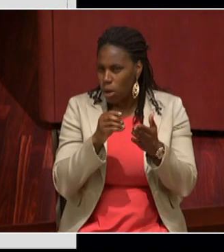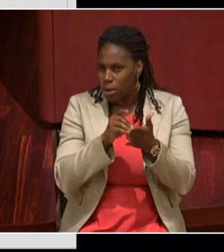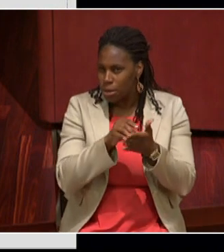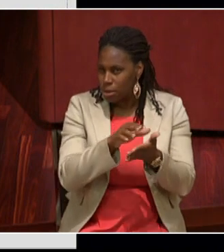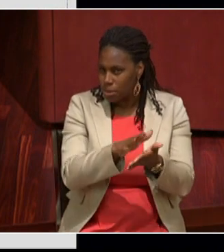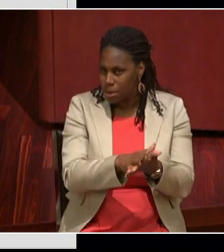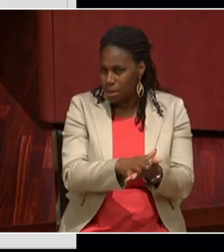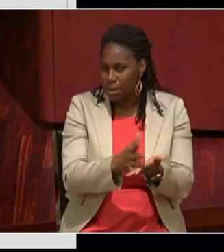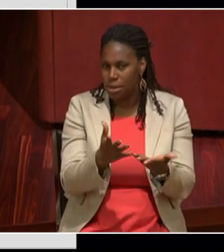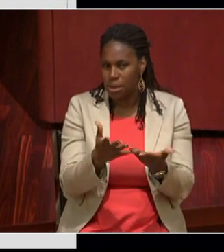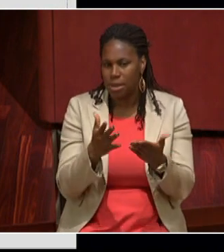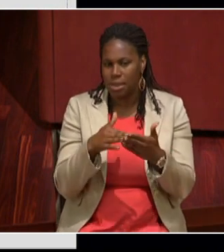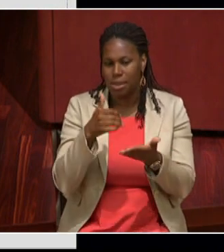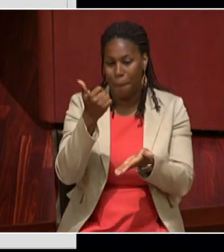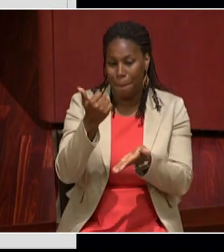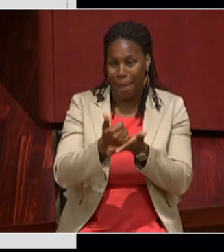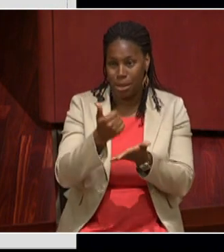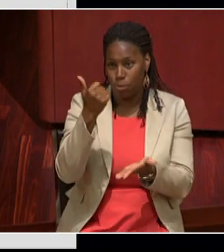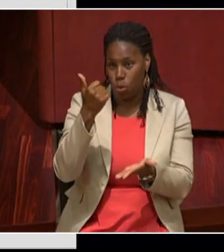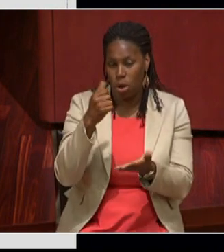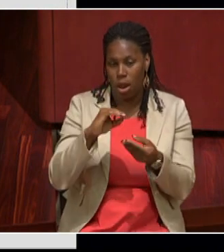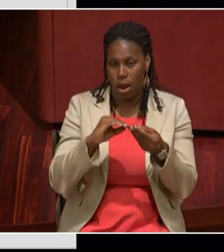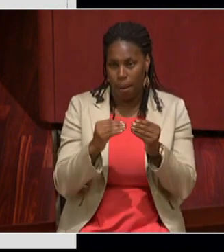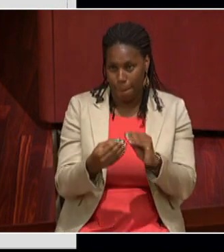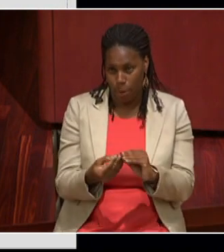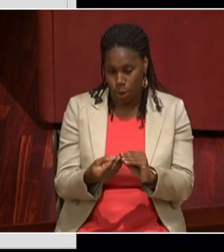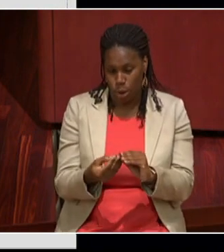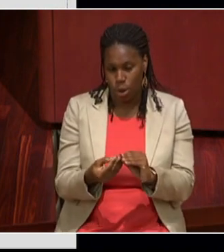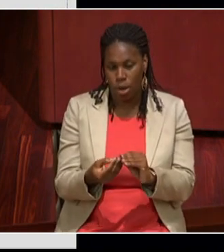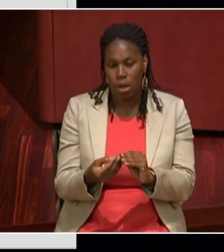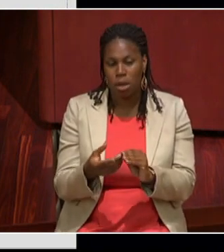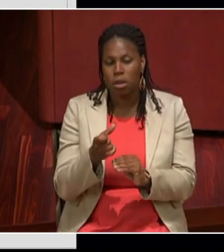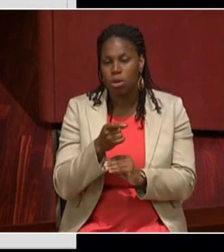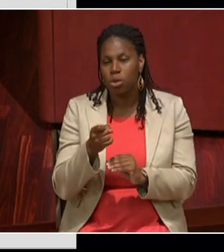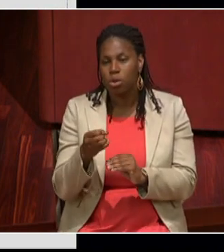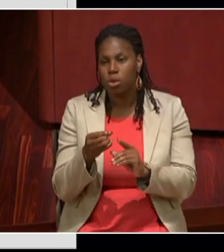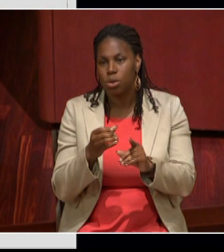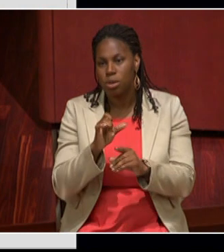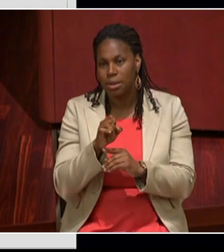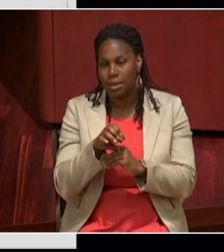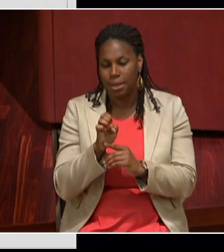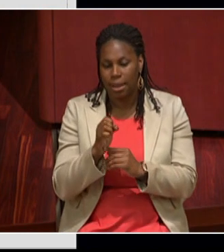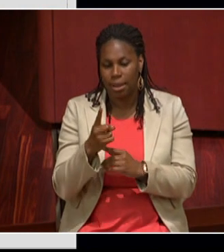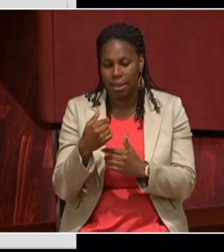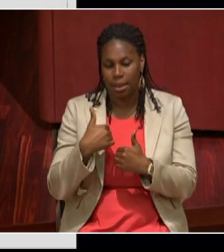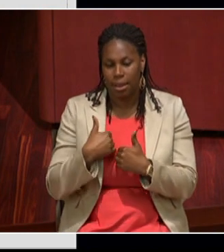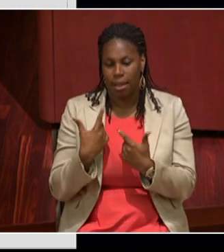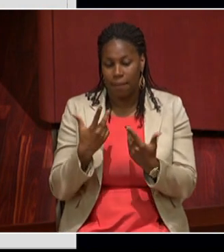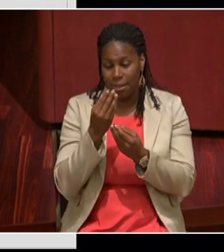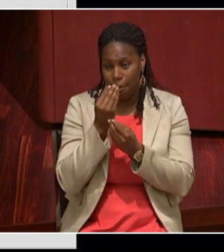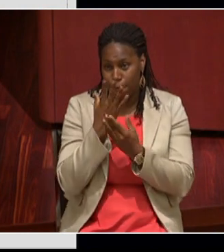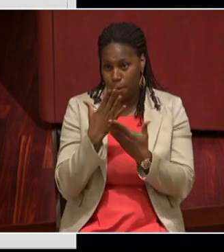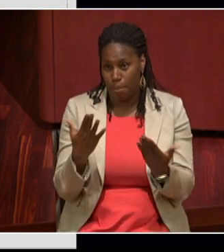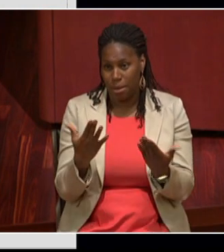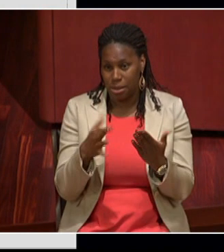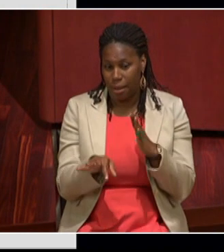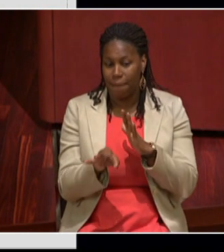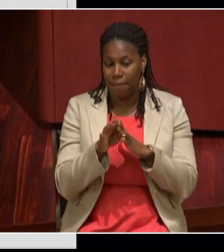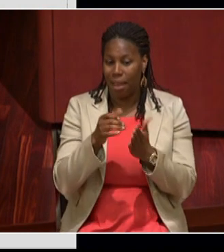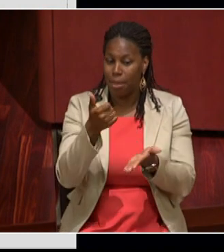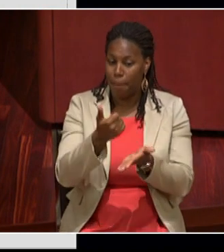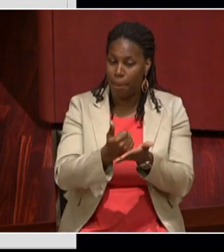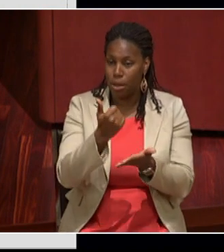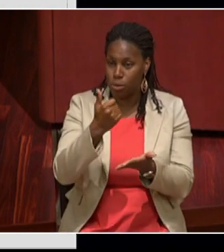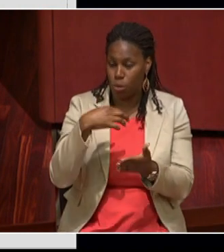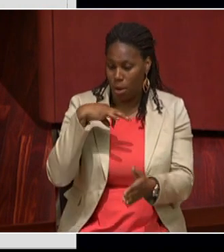In this case, it is a passport number. So in the case of Seth Van Slars, we can take that information and find a passport